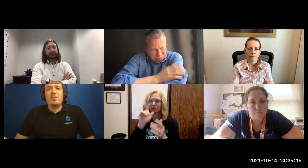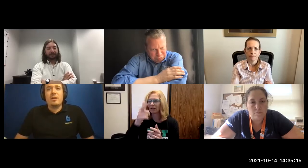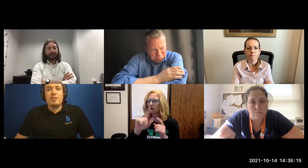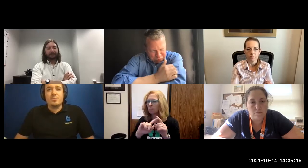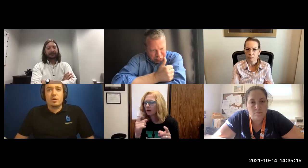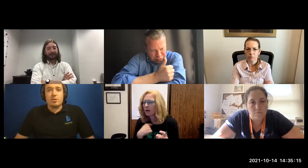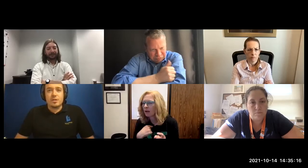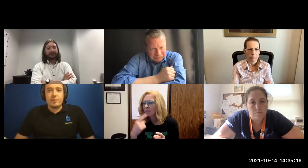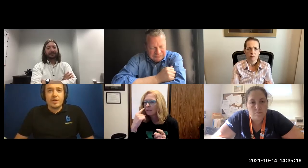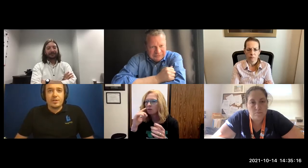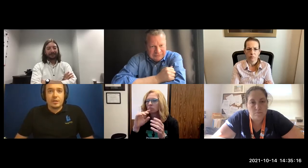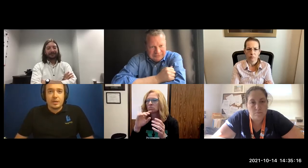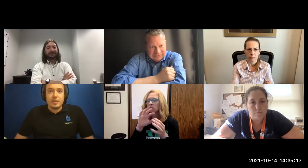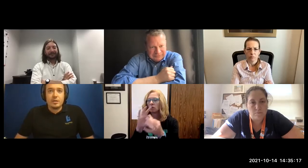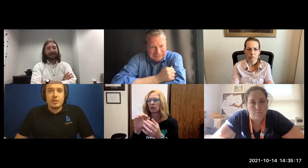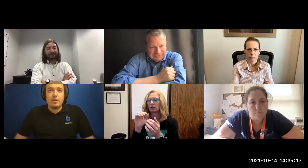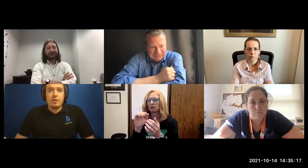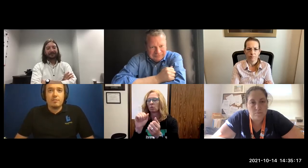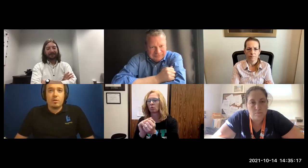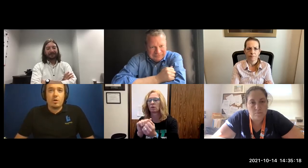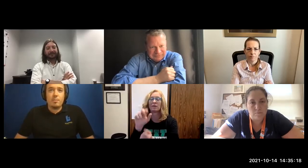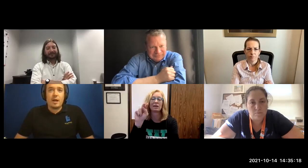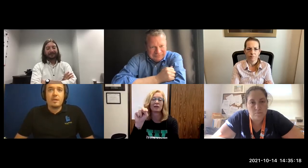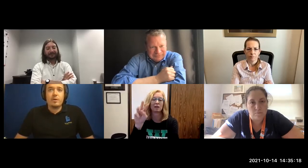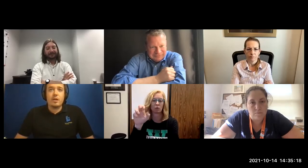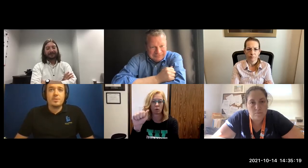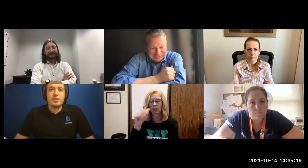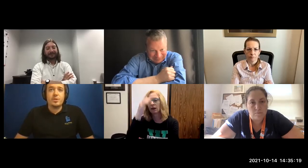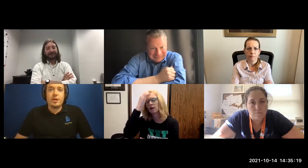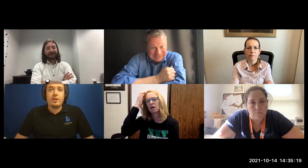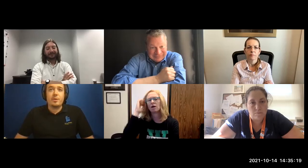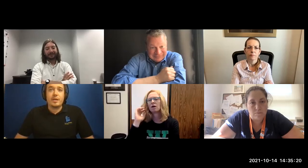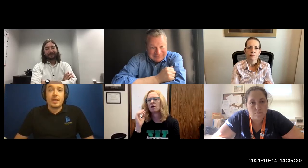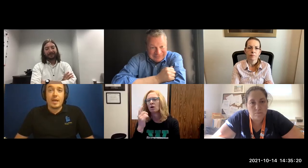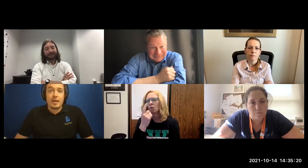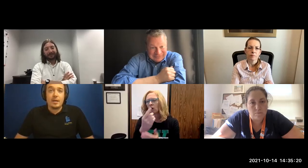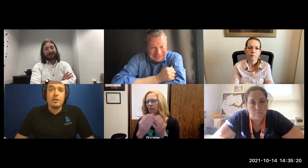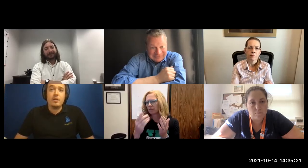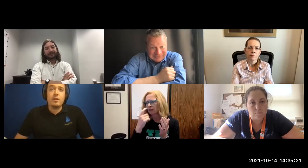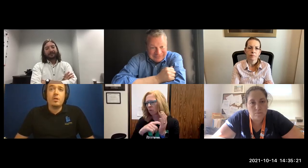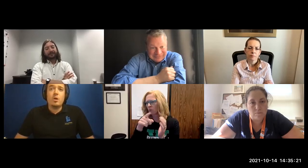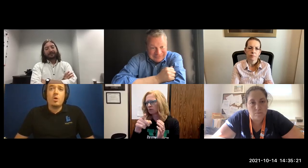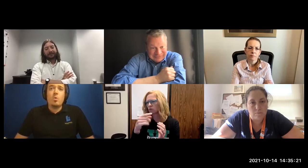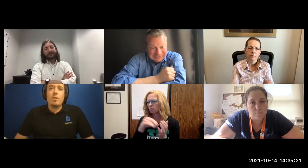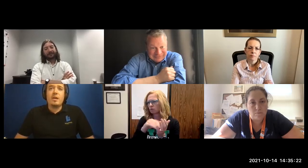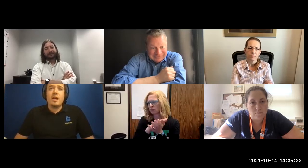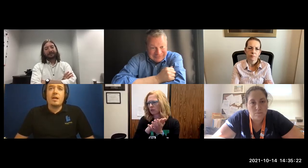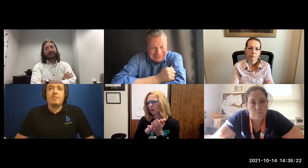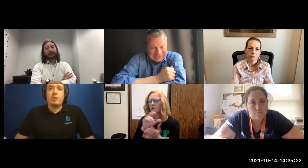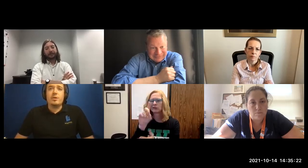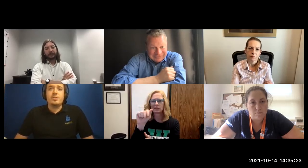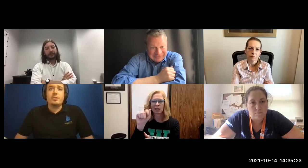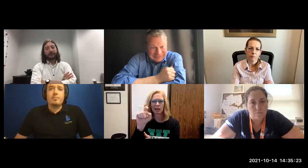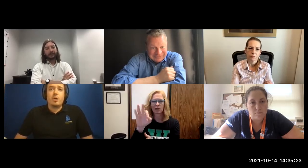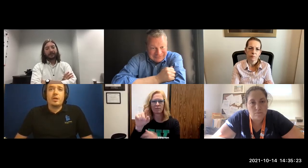And I do need to look at this more closely and reach out to you later and follow up. But I think when it comes to NWEA, one thing I